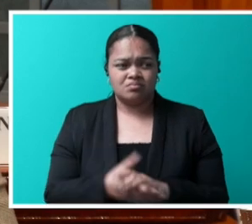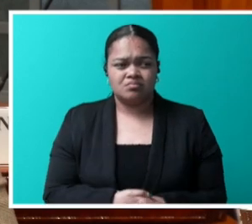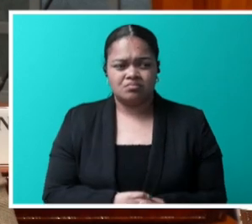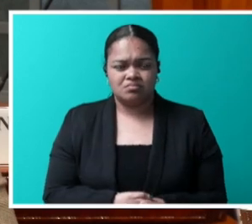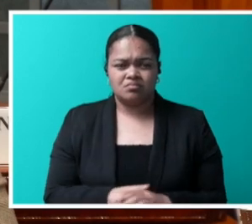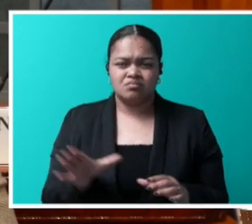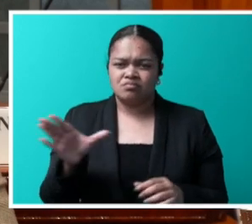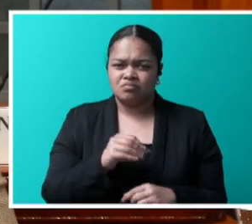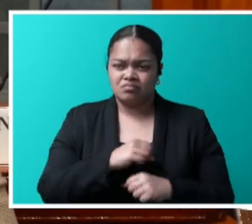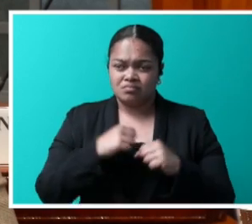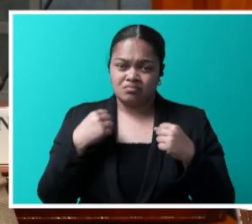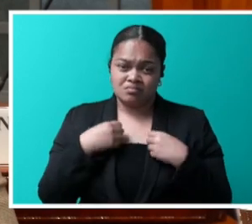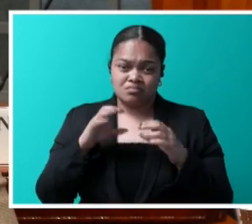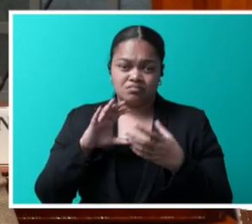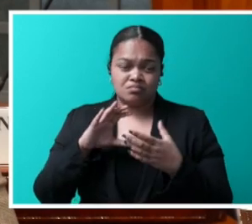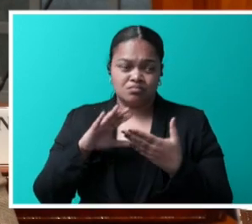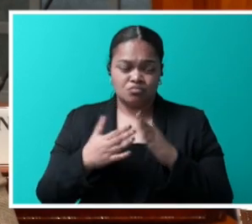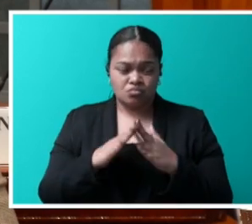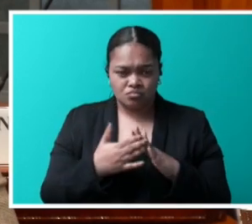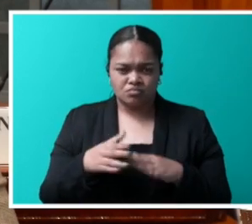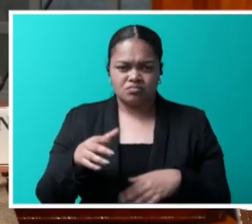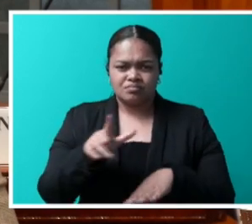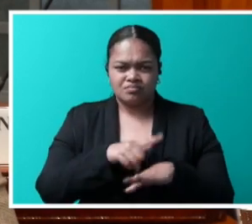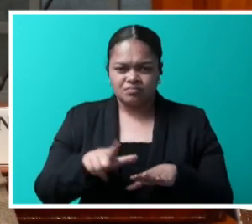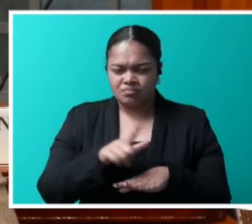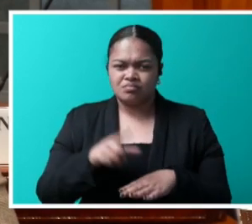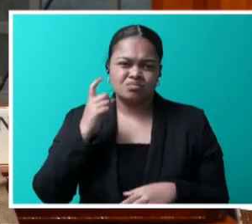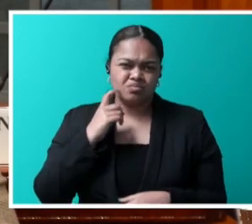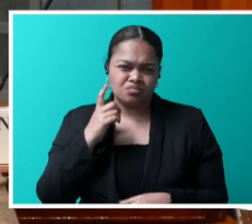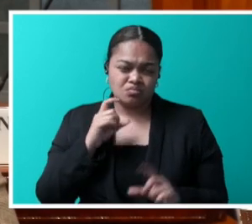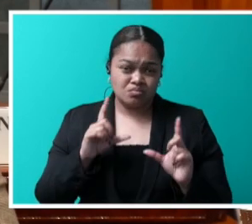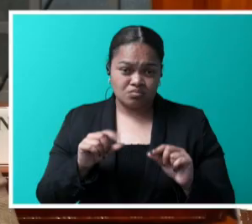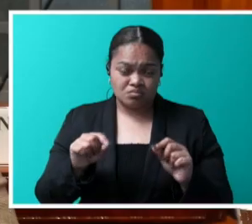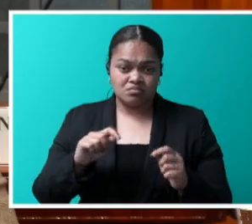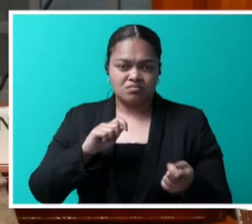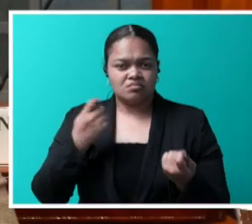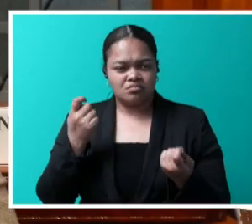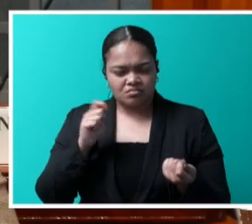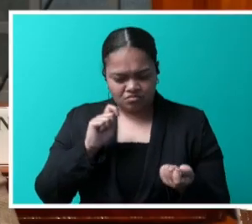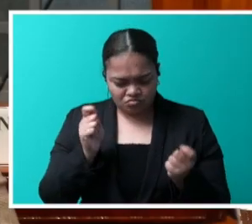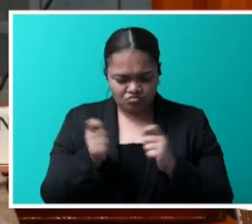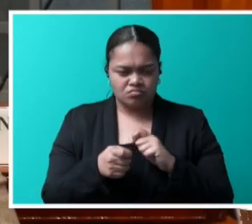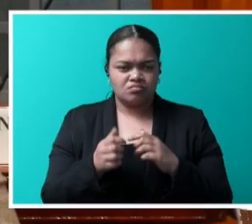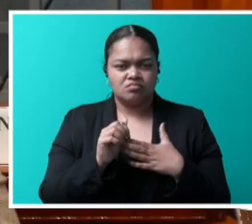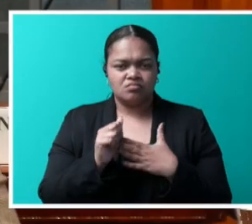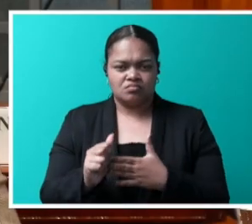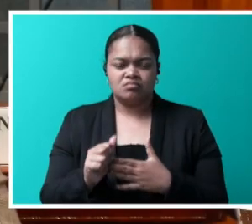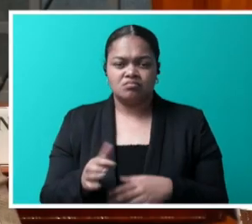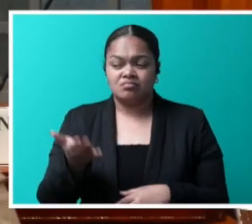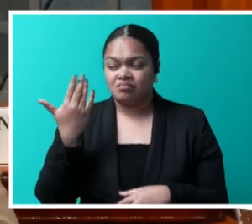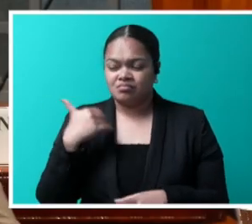our community, the Ministry of Lands and Mineral Resources had undertaken a transformative leap. Last